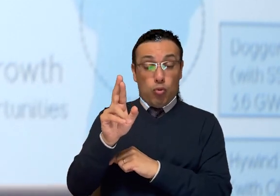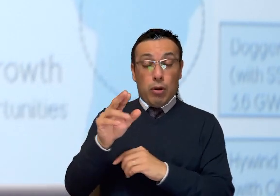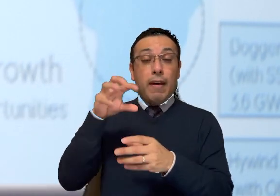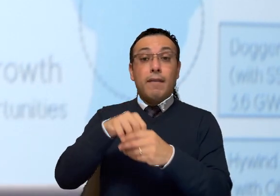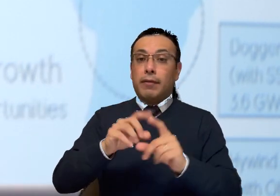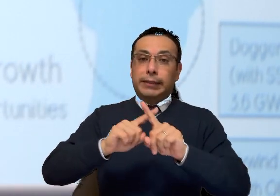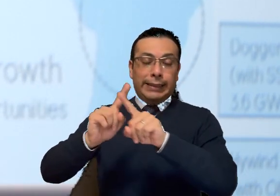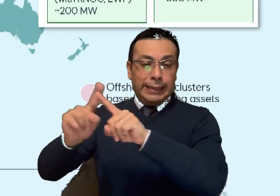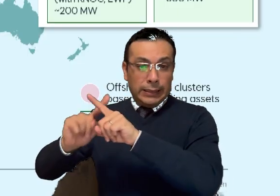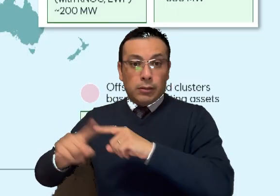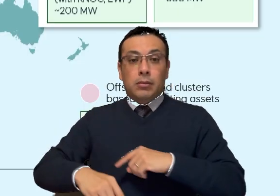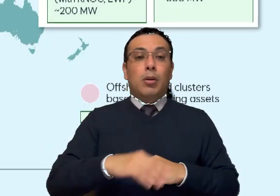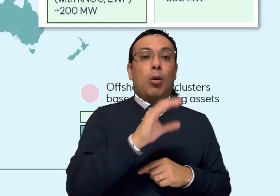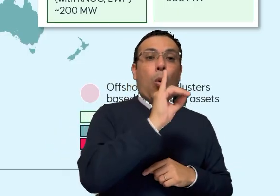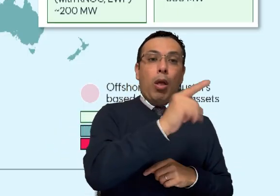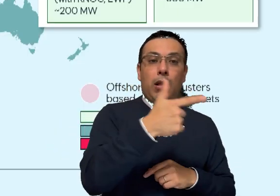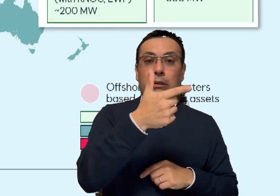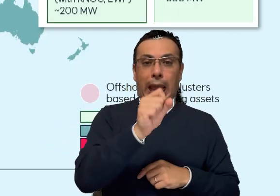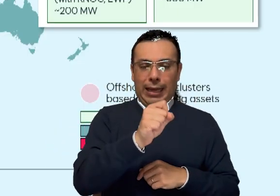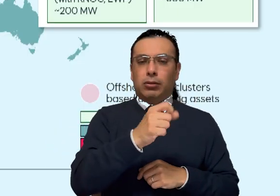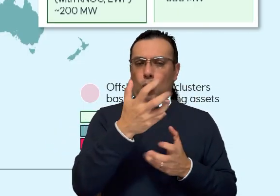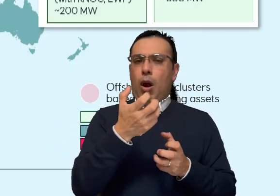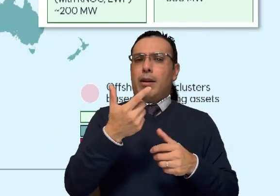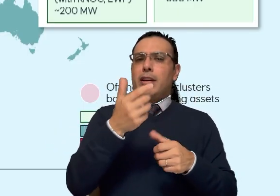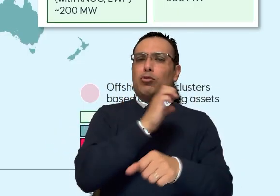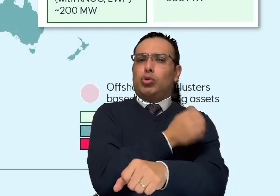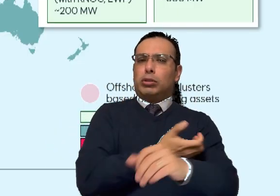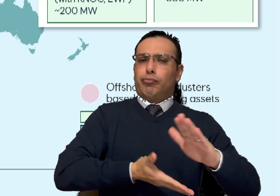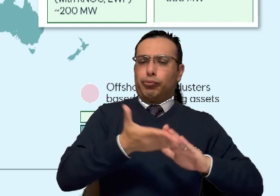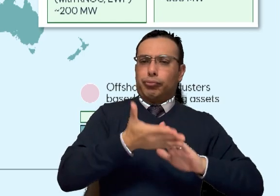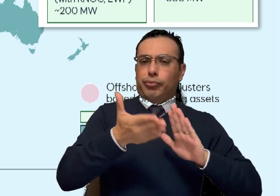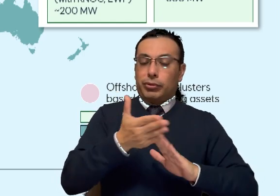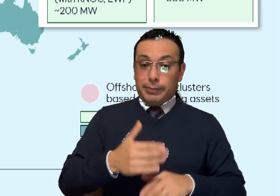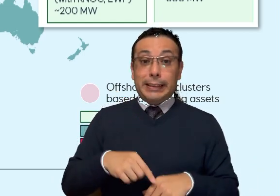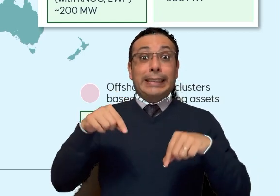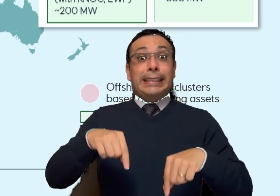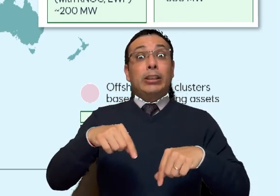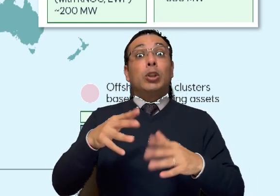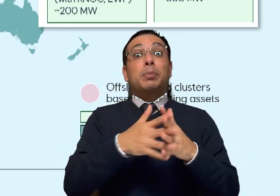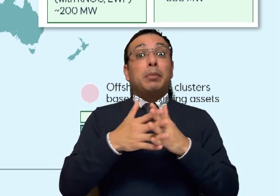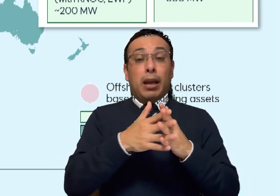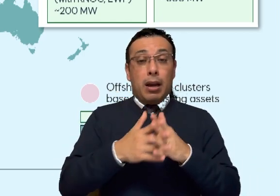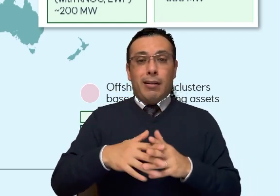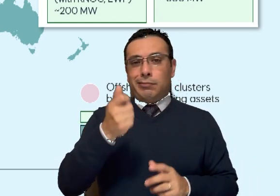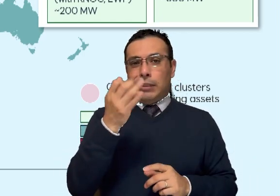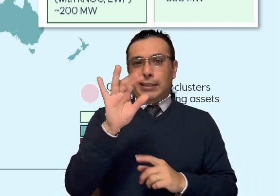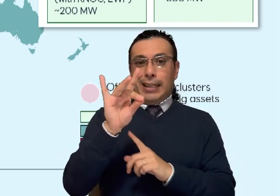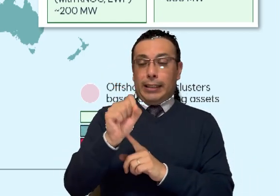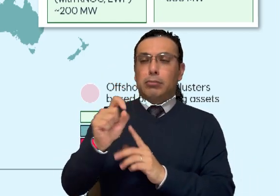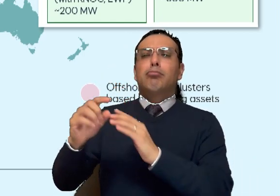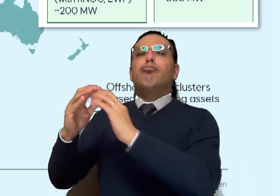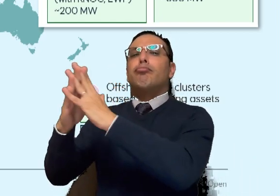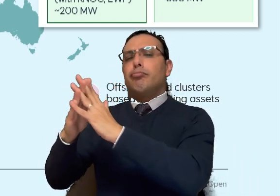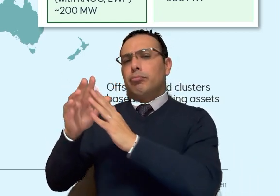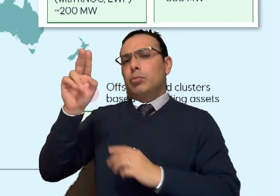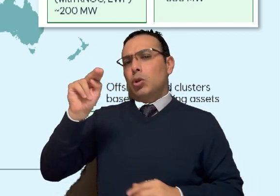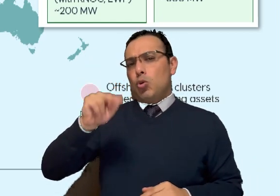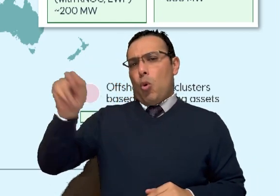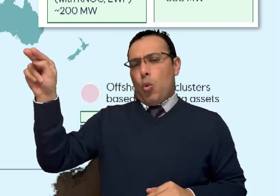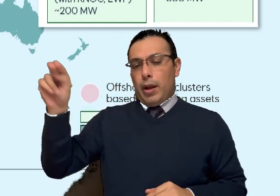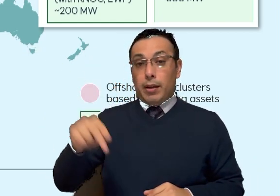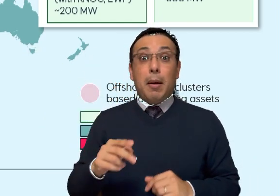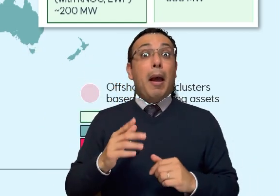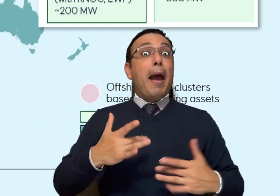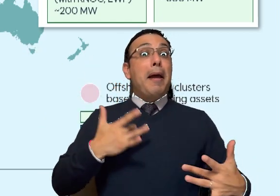also renewable energy. We're headquartered in Norway, but we've been in the United States since the 1980s. And just a few months back, we were so excited to open our